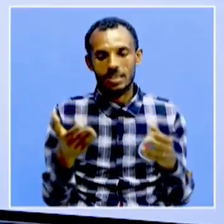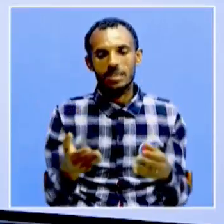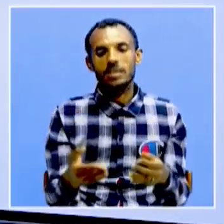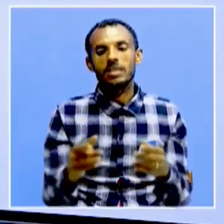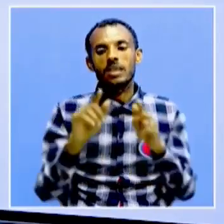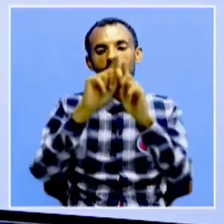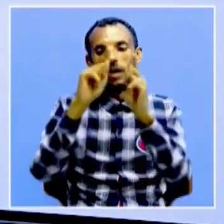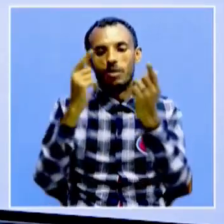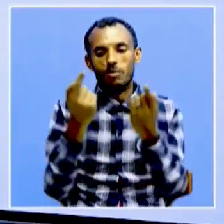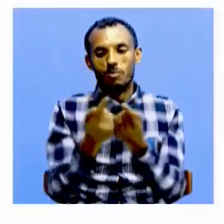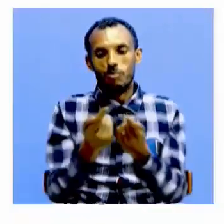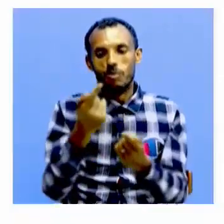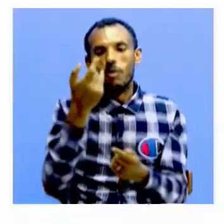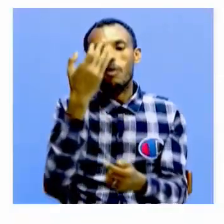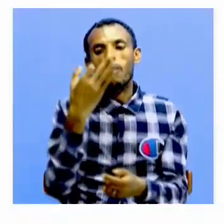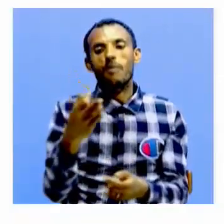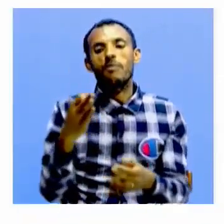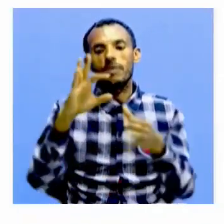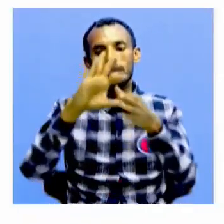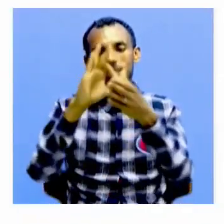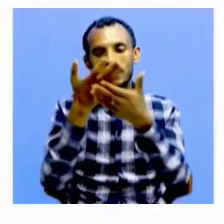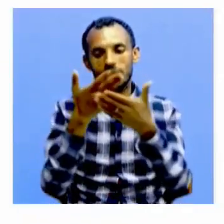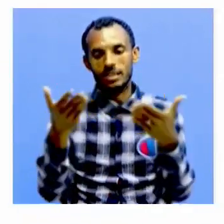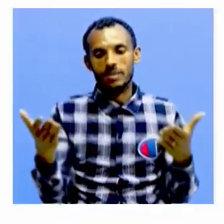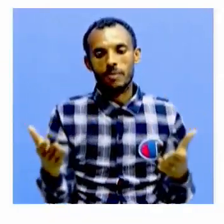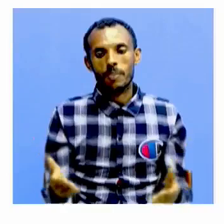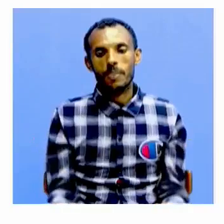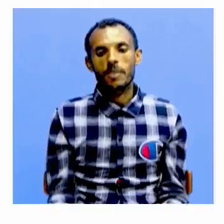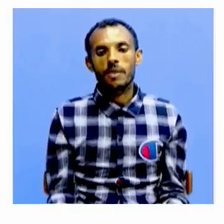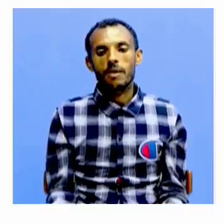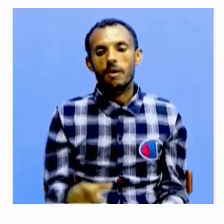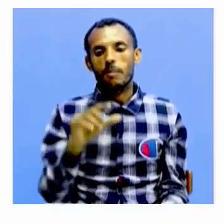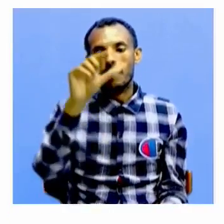of sentences. Group of